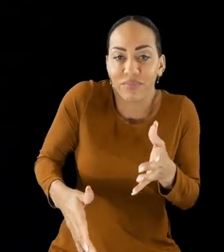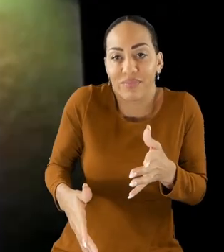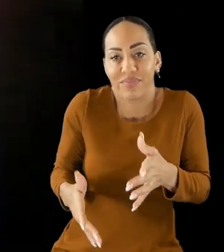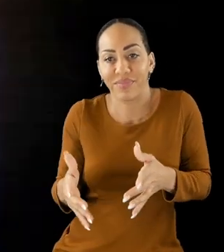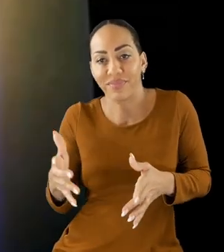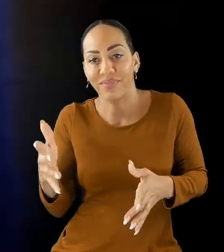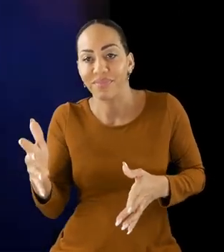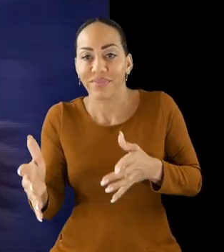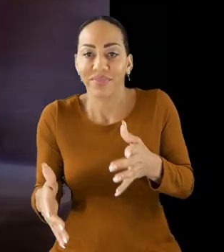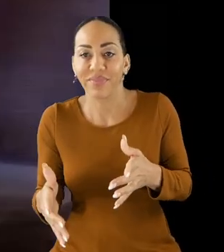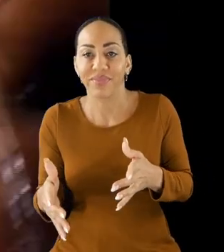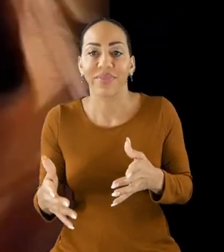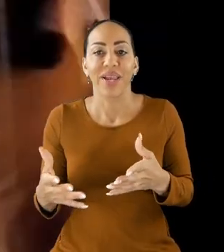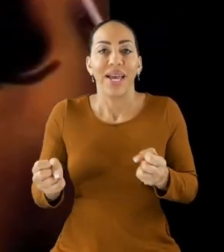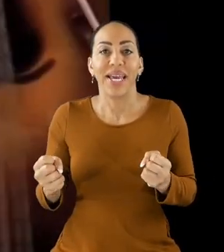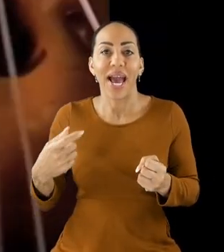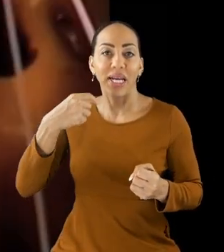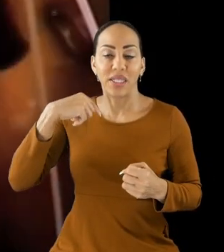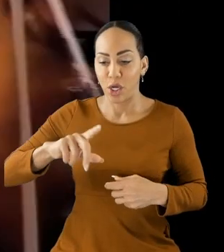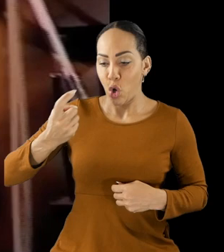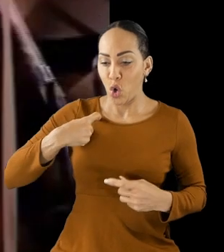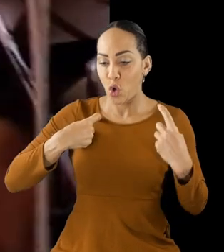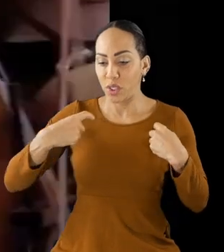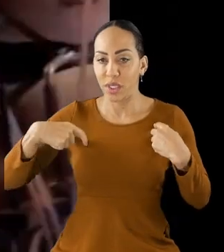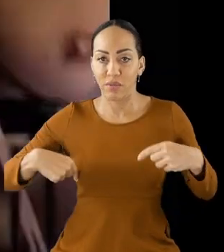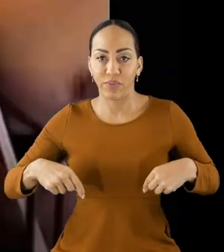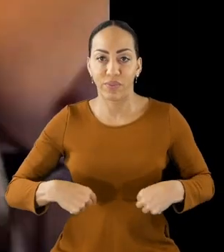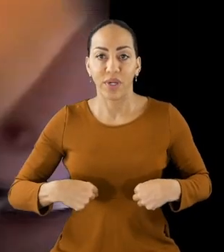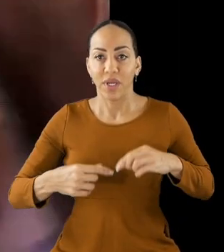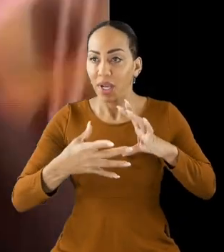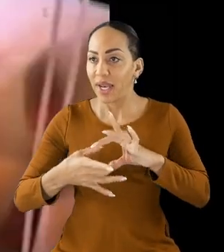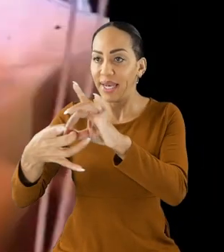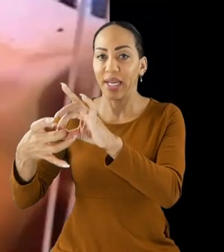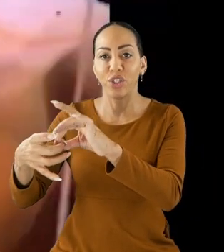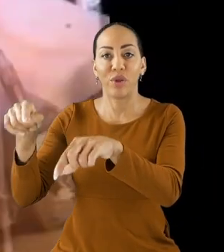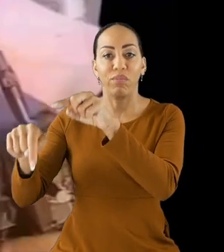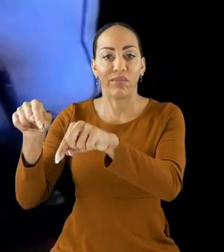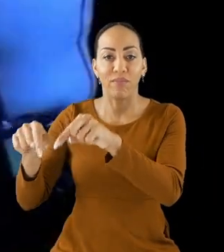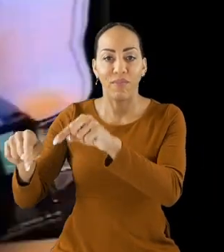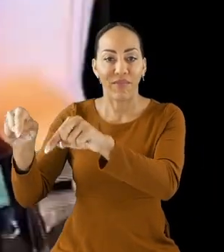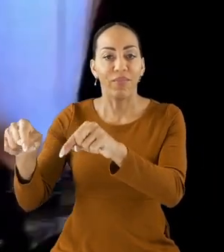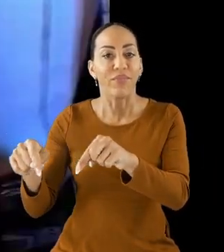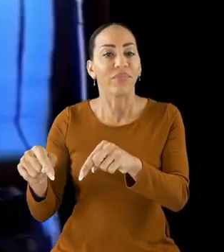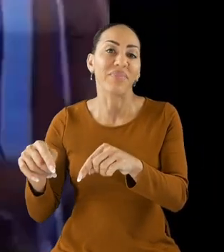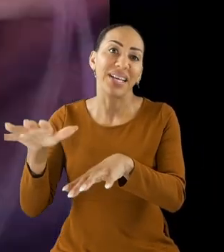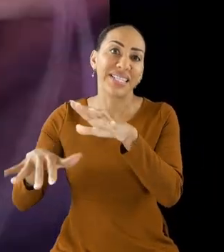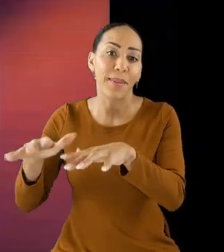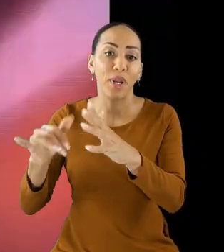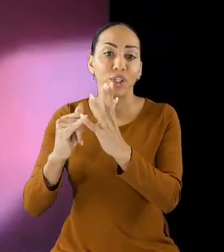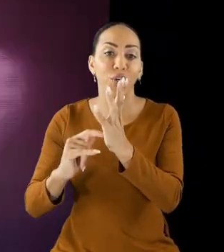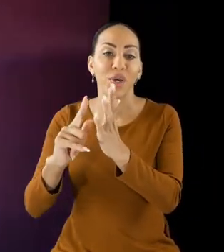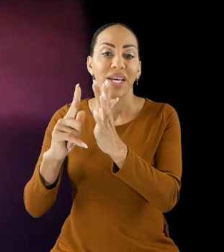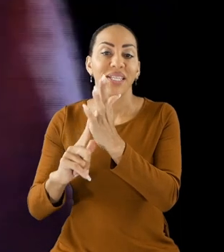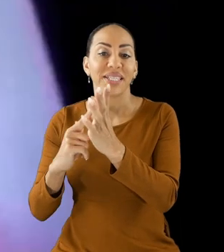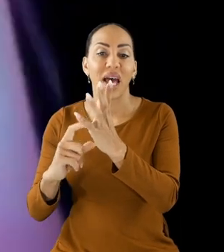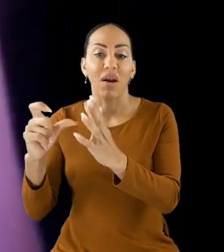body. Pneumatic metal molds and hooks pump up and down comically and grotesquely. Like in Stellark's